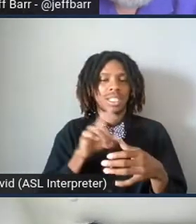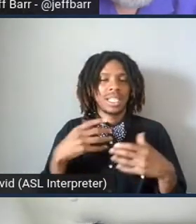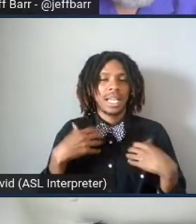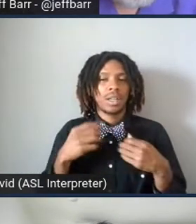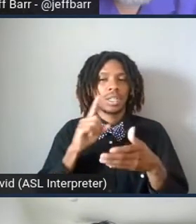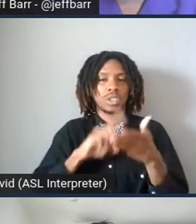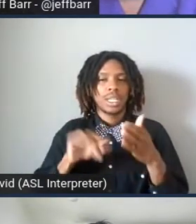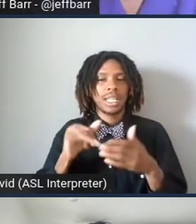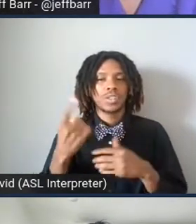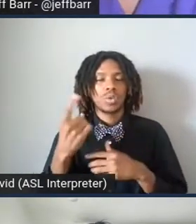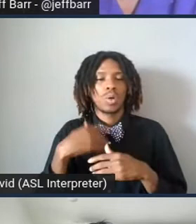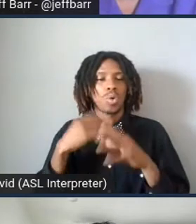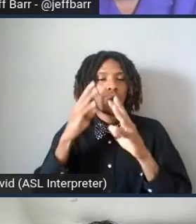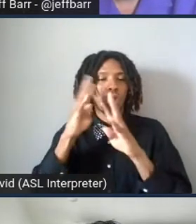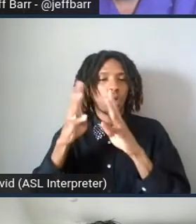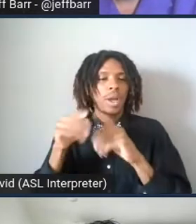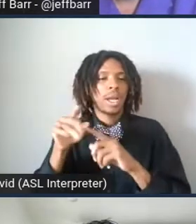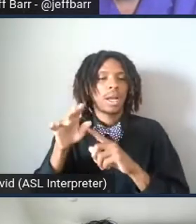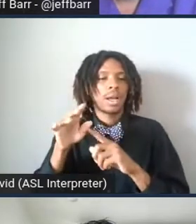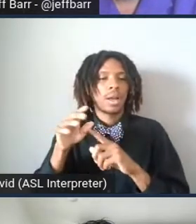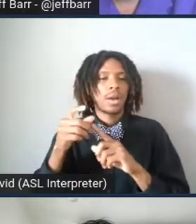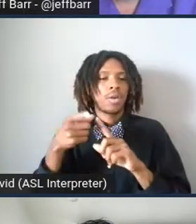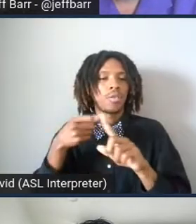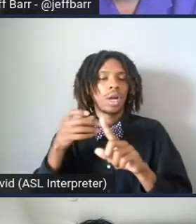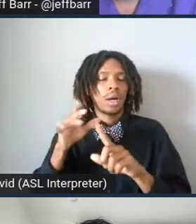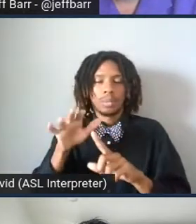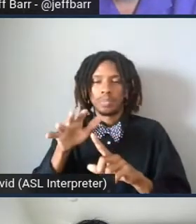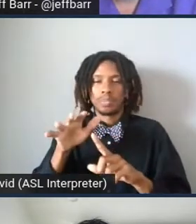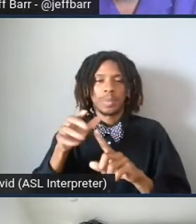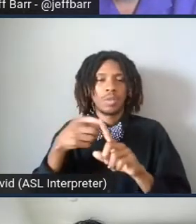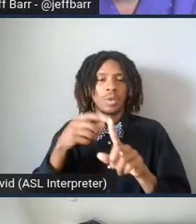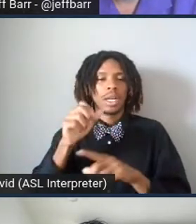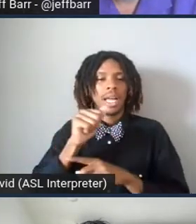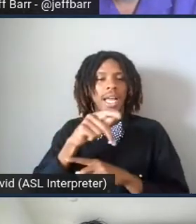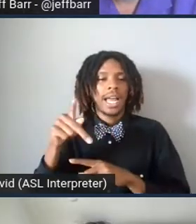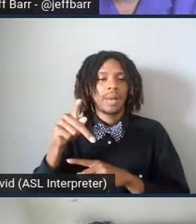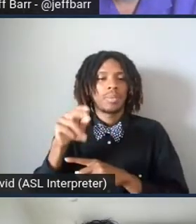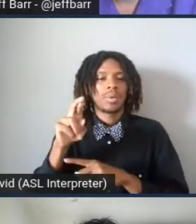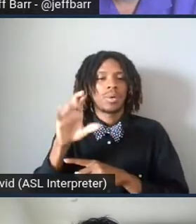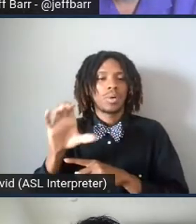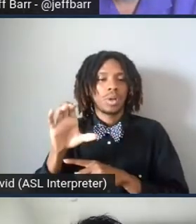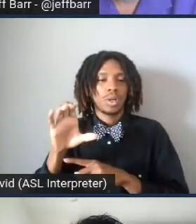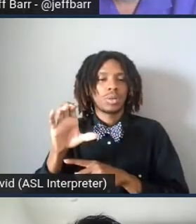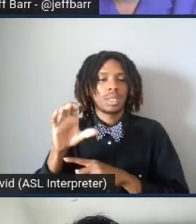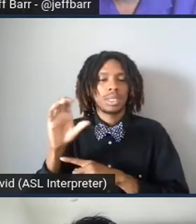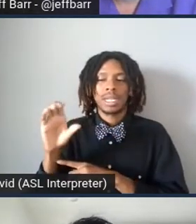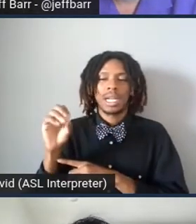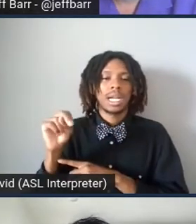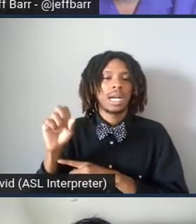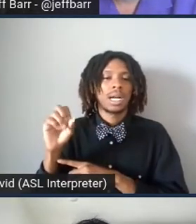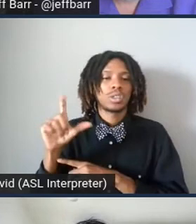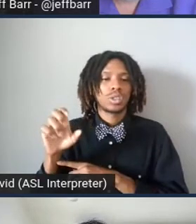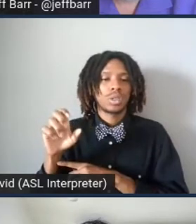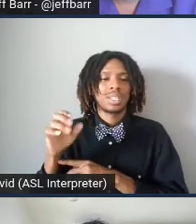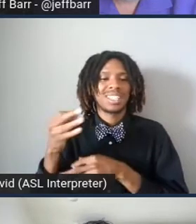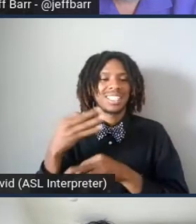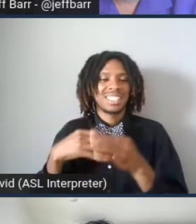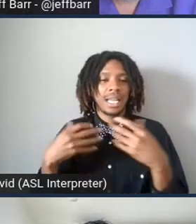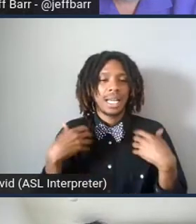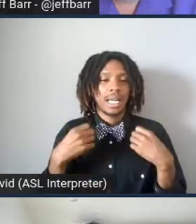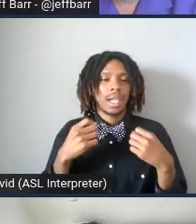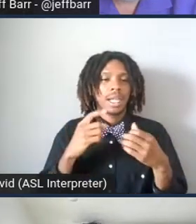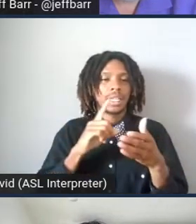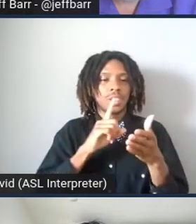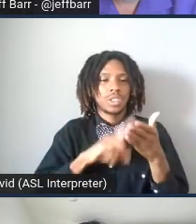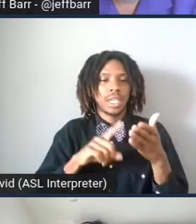is the one that we create from the application recovery controller console. The state of the health check reflects the state